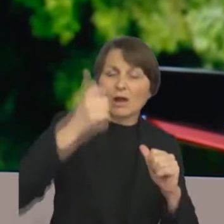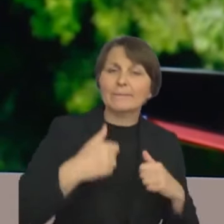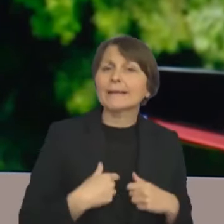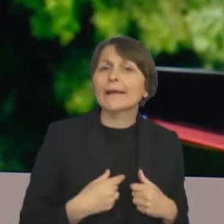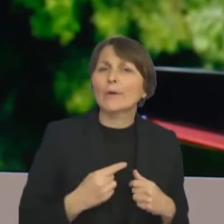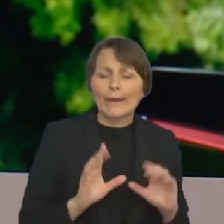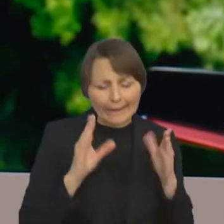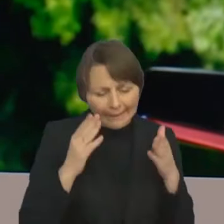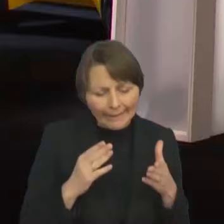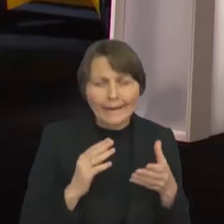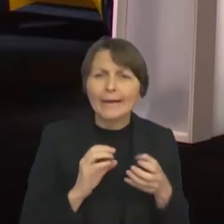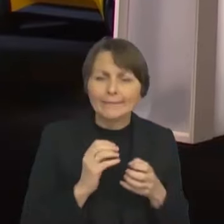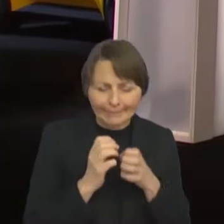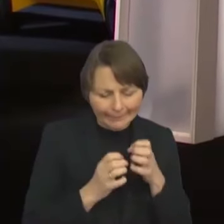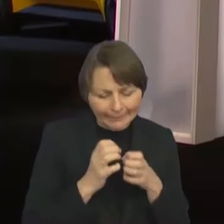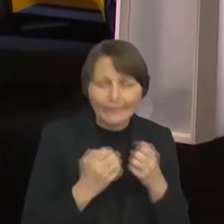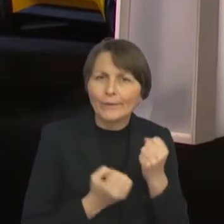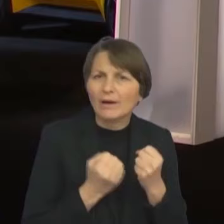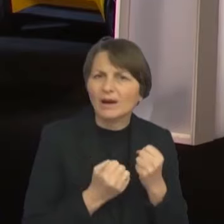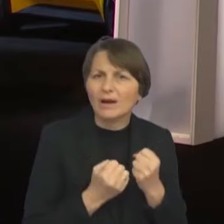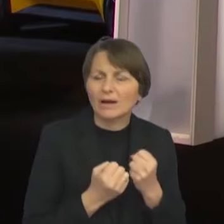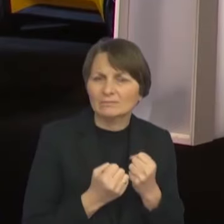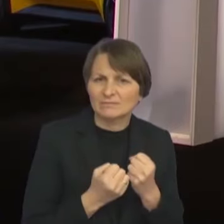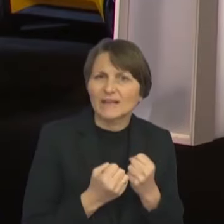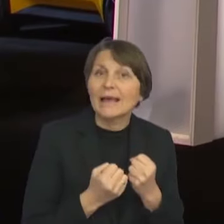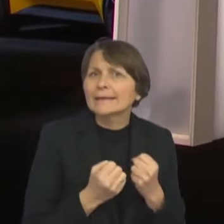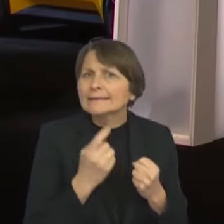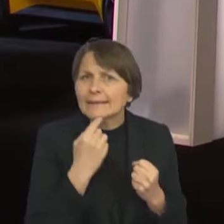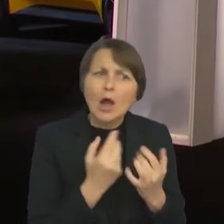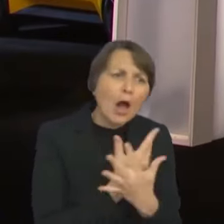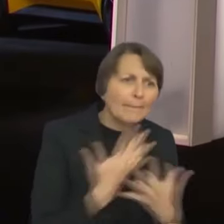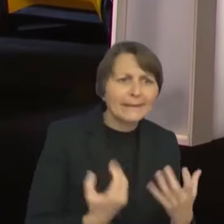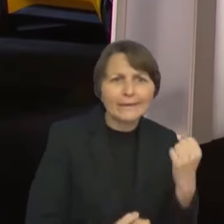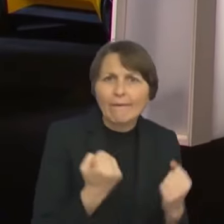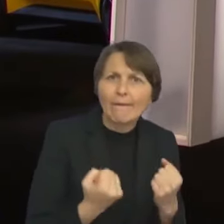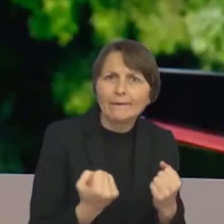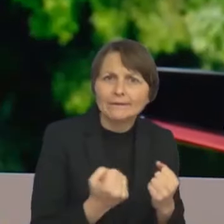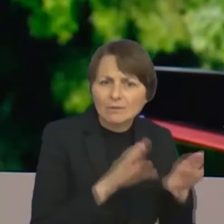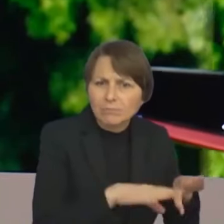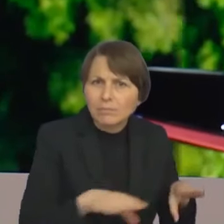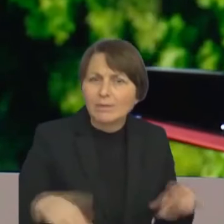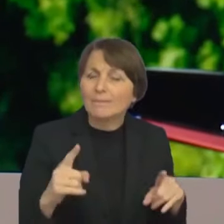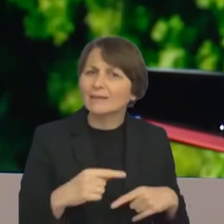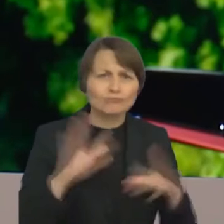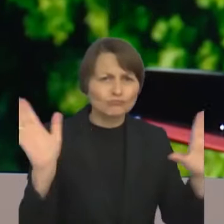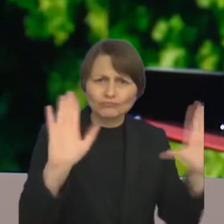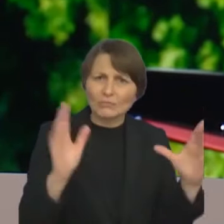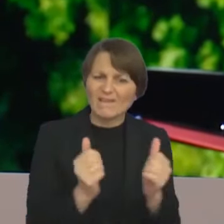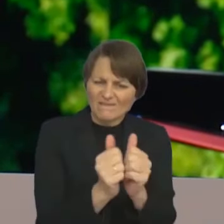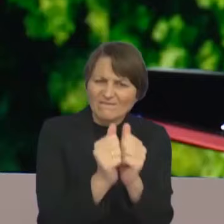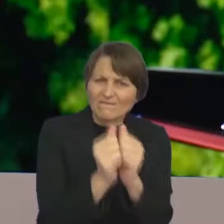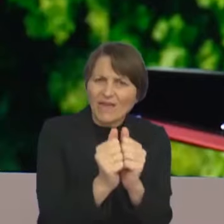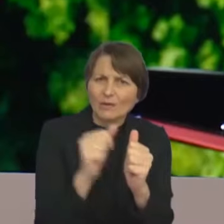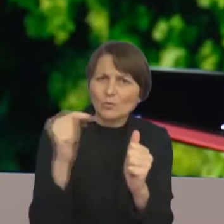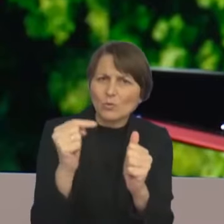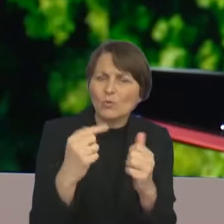the company in terms of the numbers of cars we produce. Why don't we talk about the value that we can create, the quality of the jobs